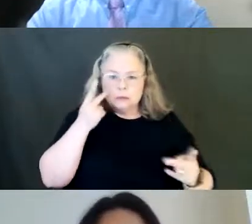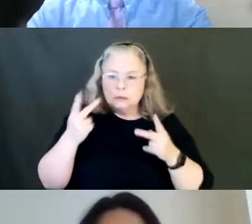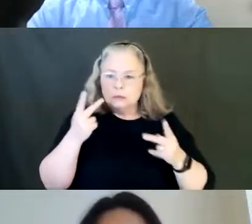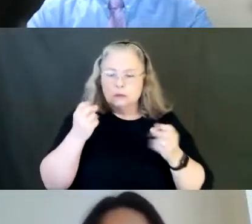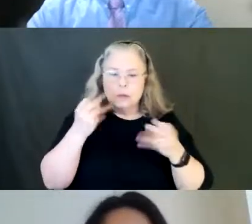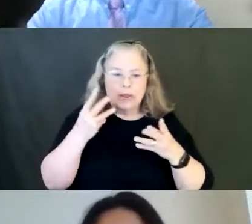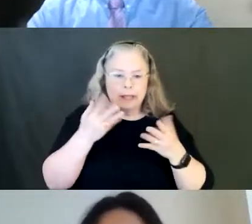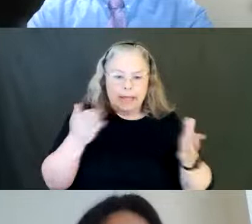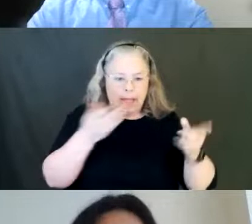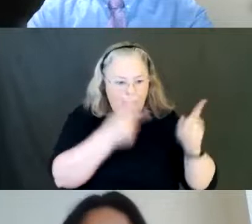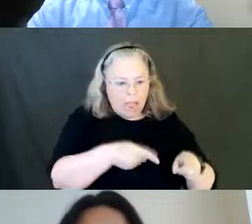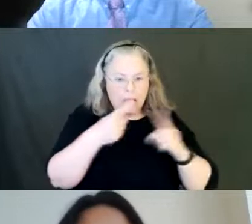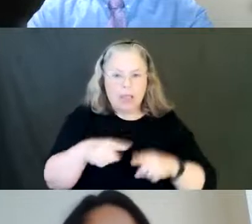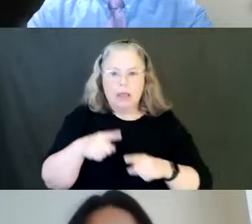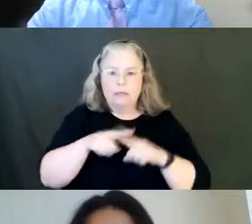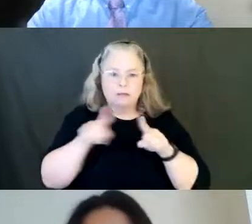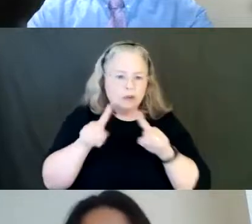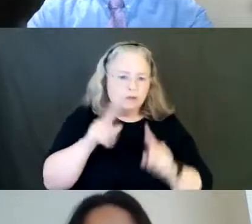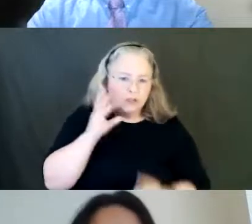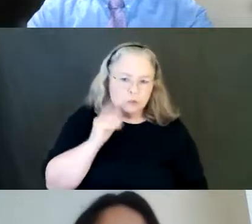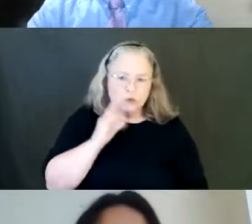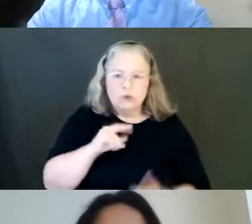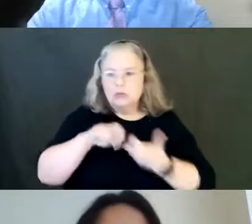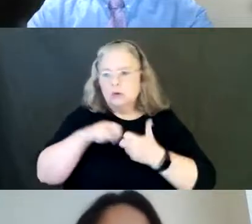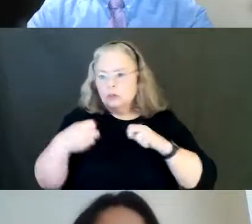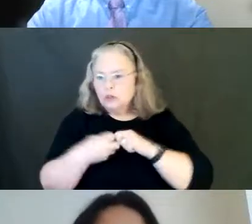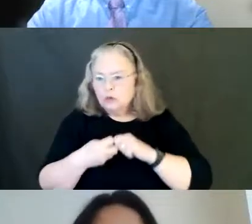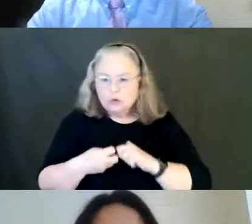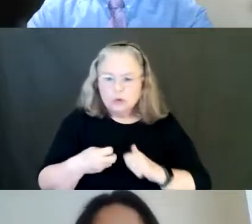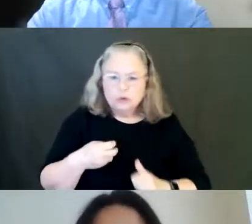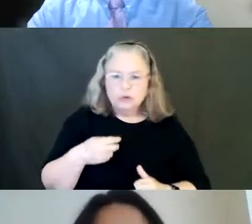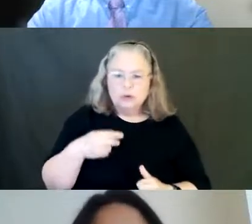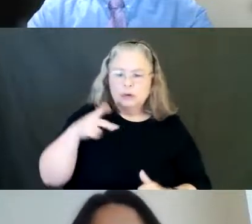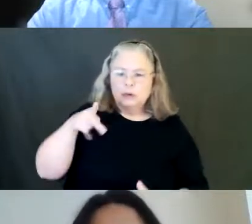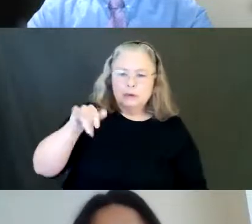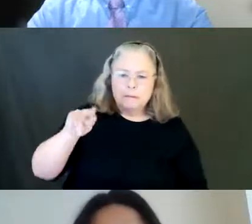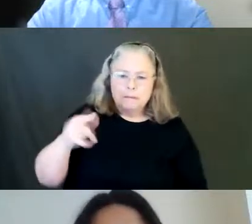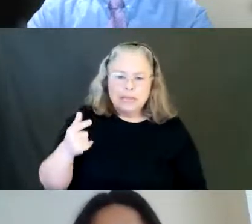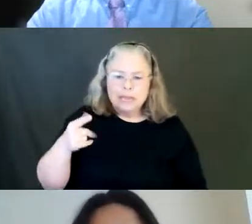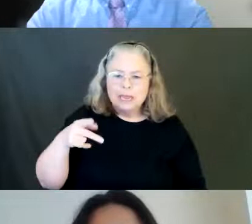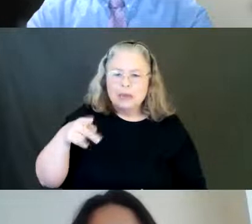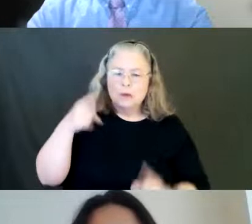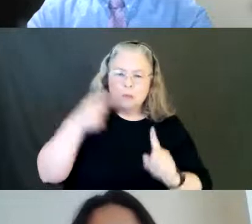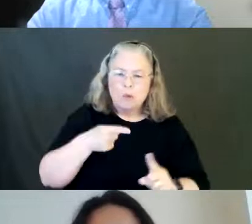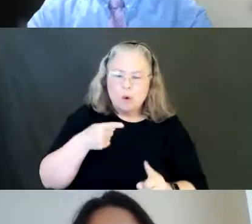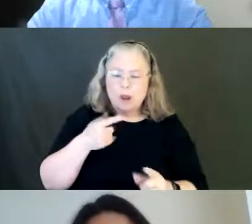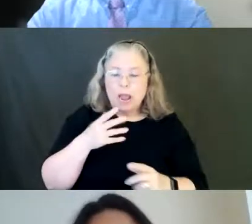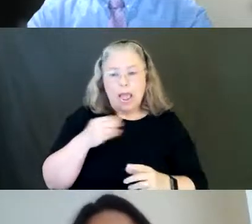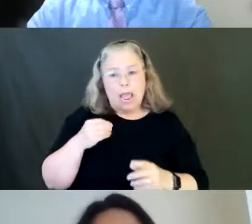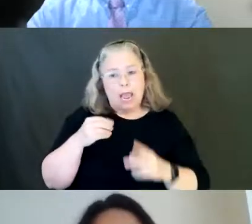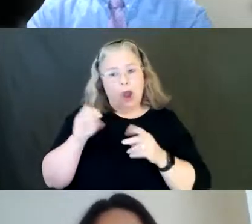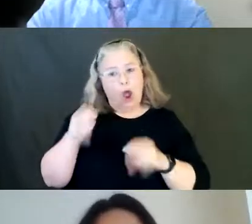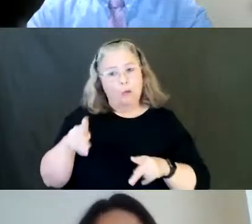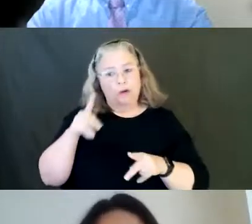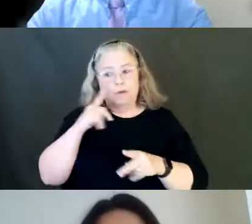occurrences happening, experiences, issues, pain points, and some opportunities for growth. So we're starting with